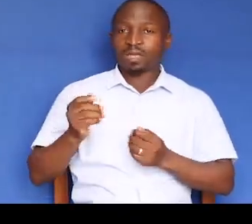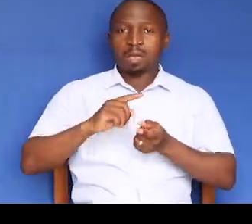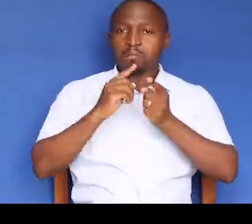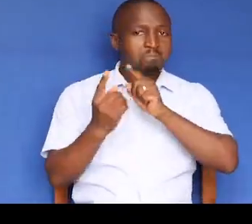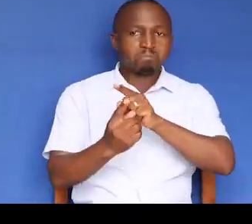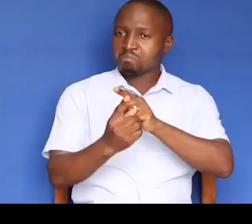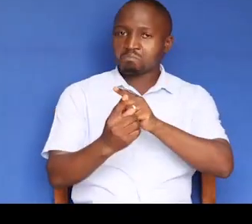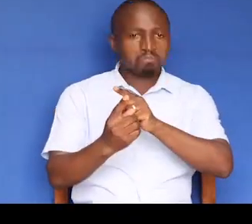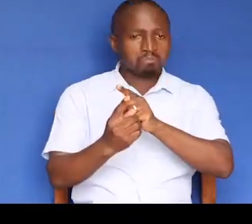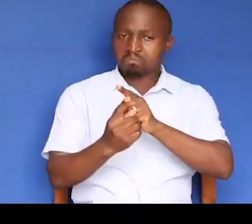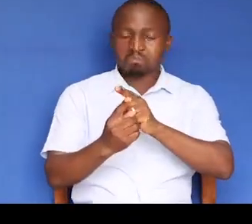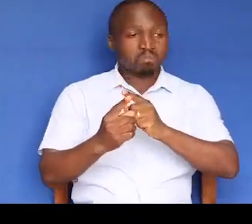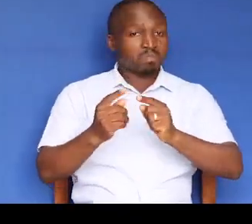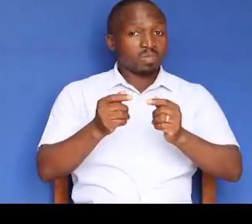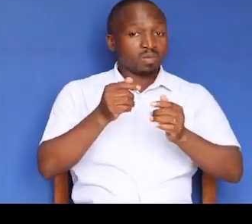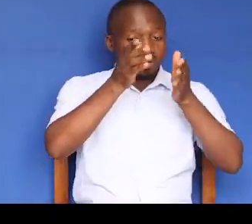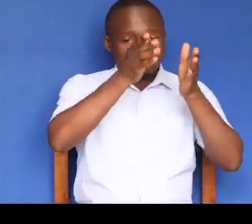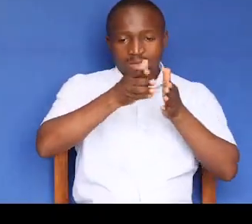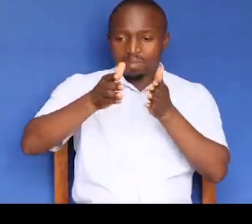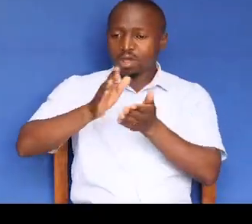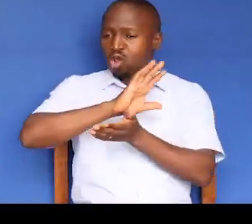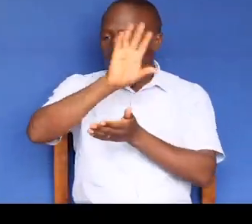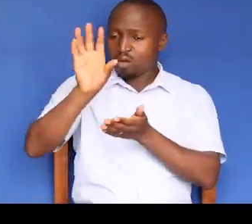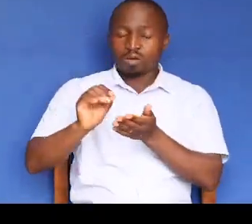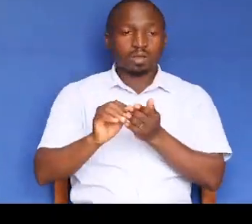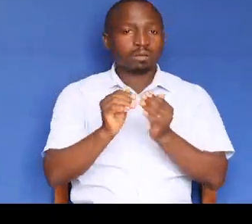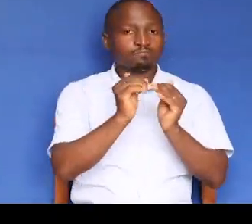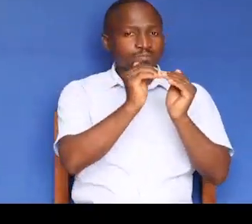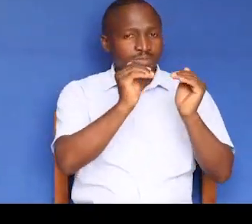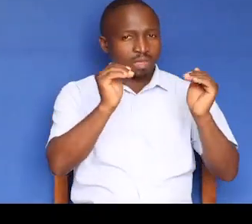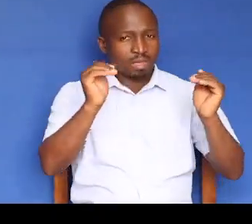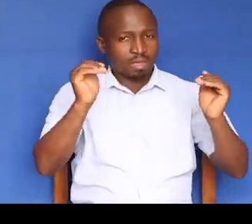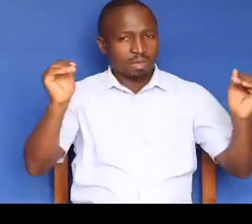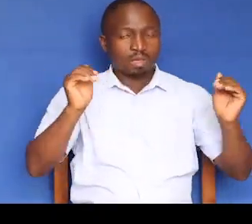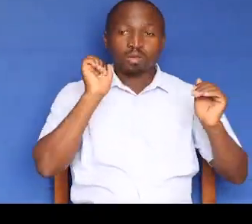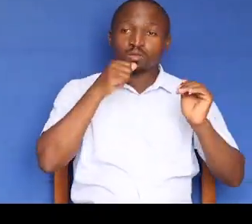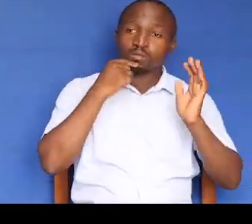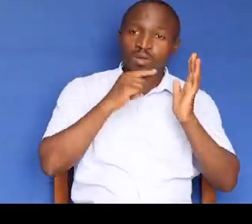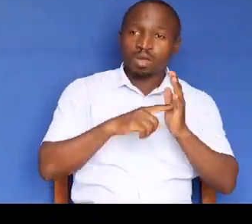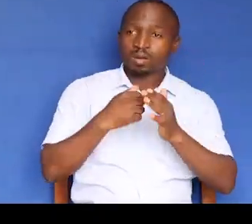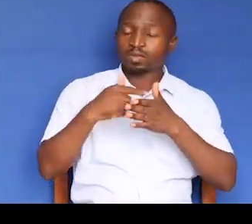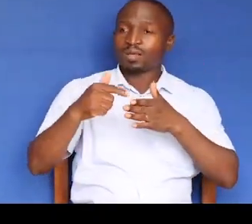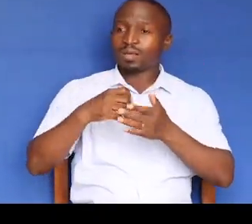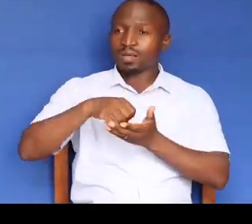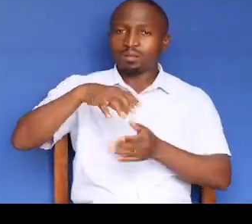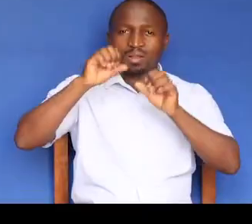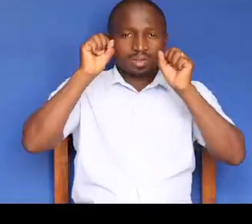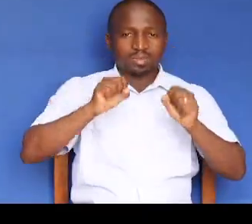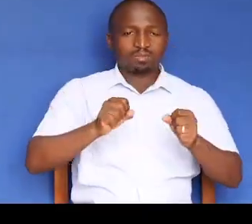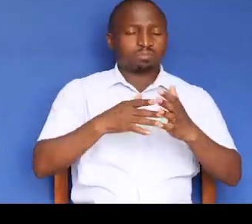is not changing at all levels of output. Fixed cost is the same. That's why we call it fixed. It